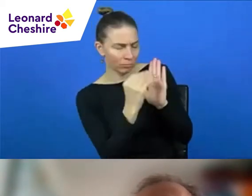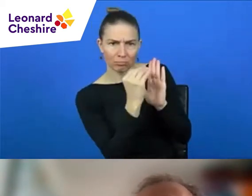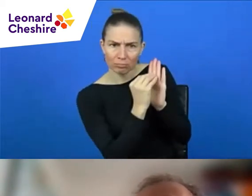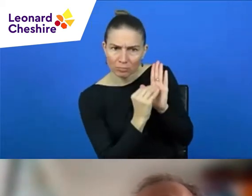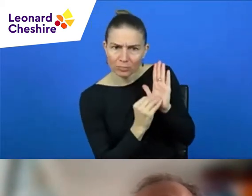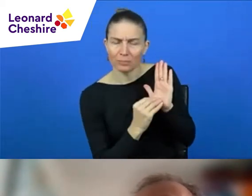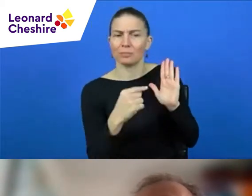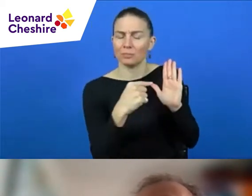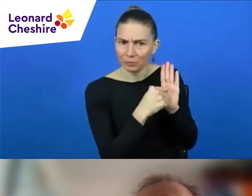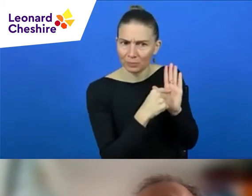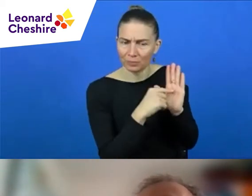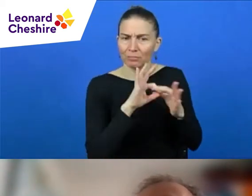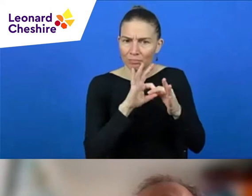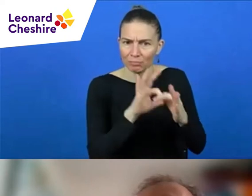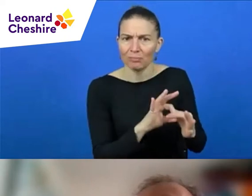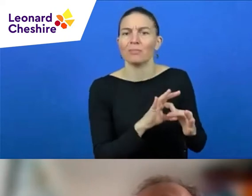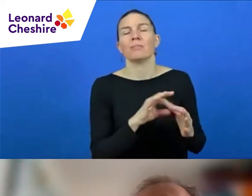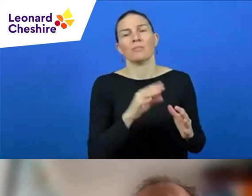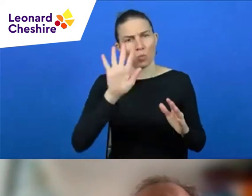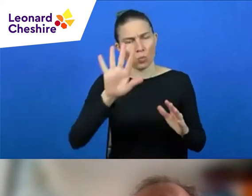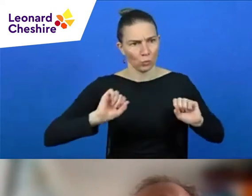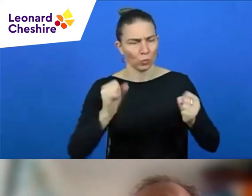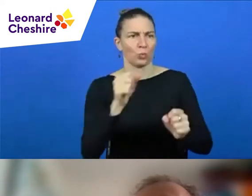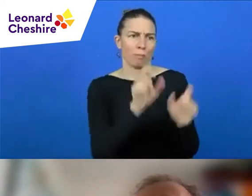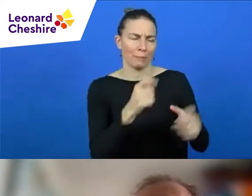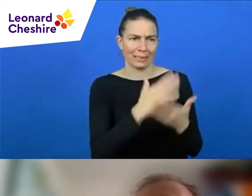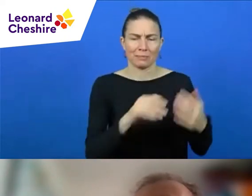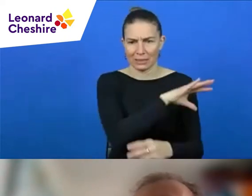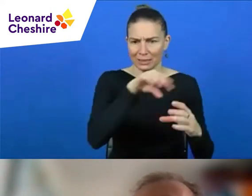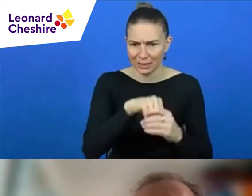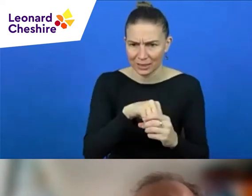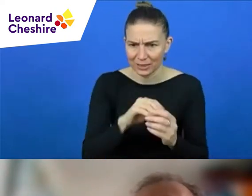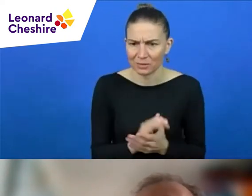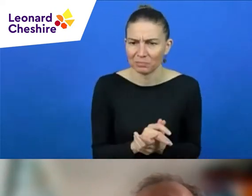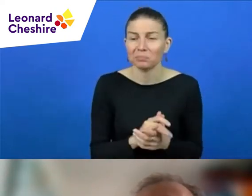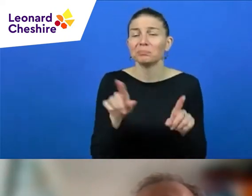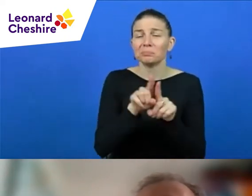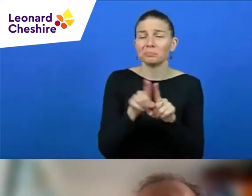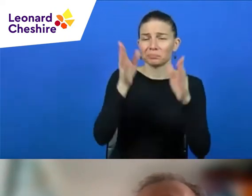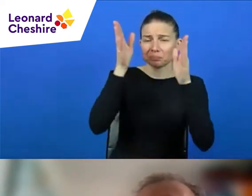Eisenhower fellow, a past advisor for the Clinton Global Initiative,